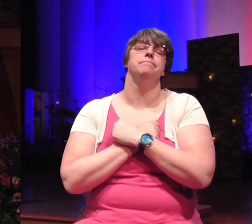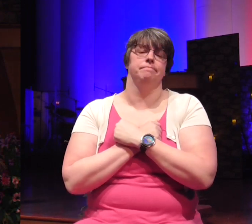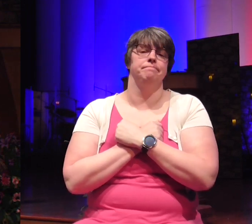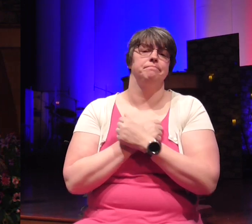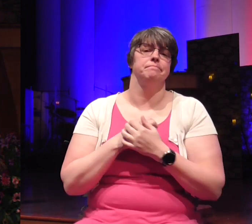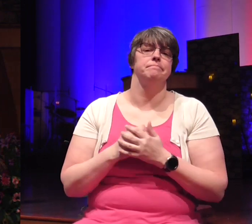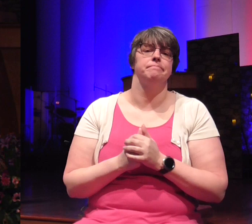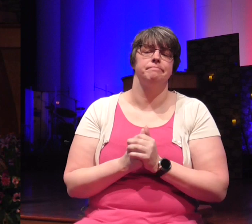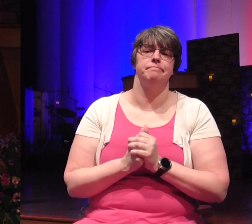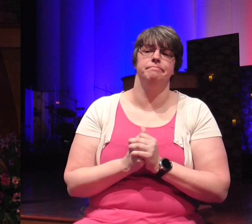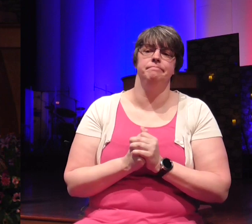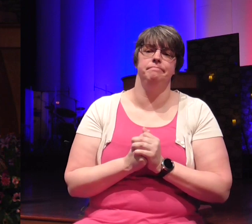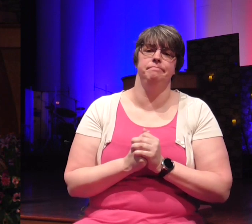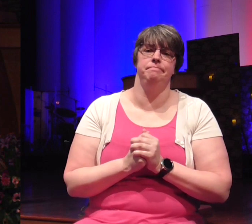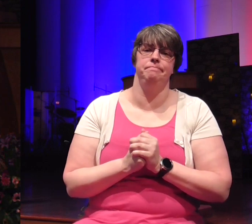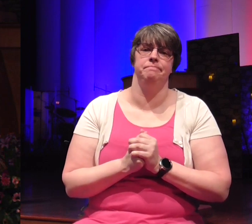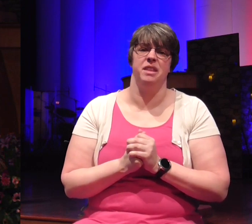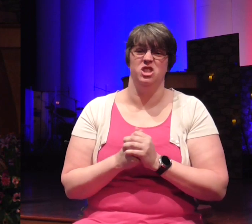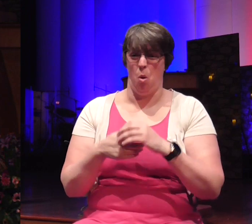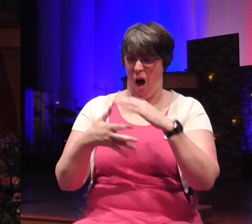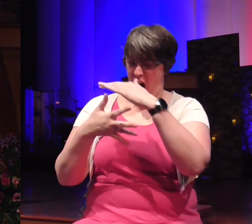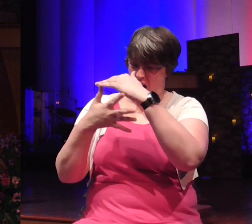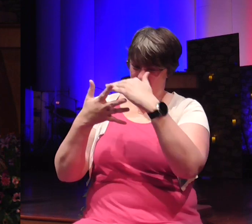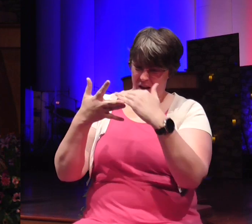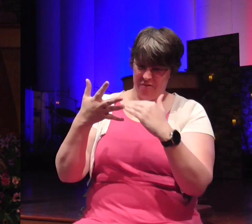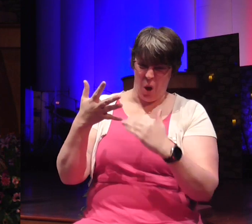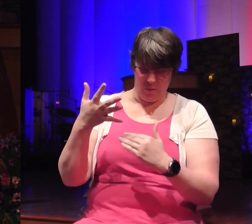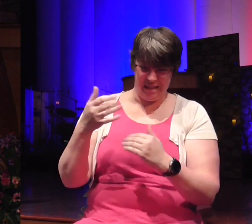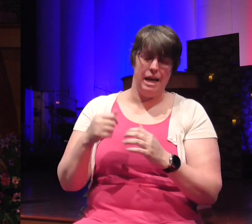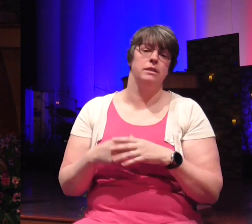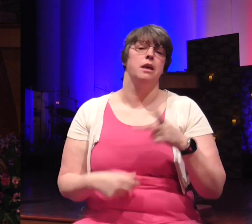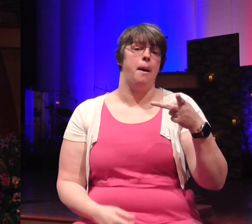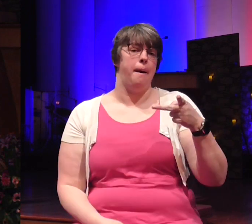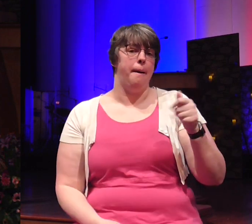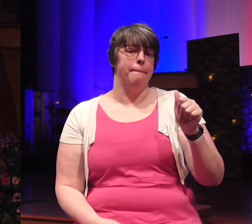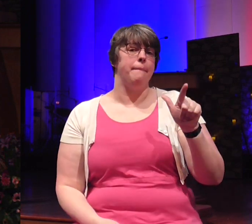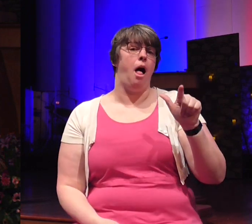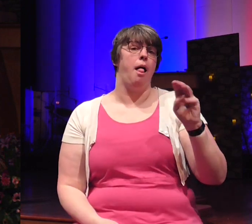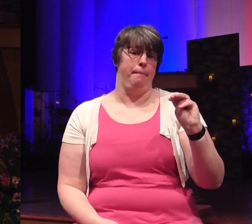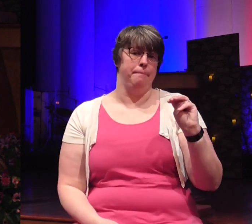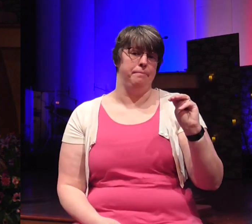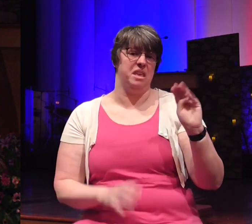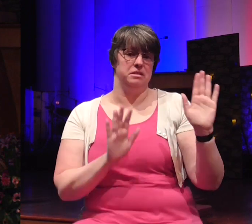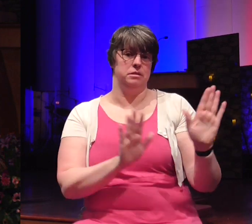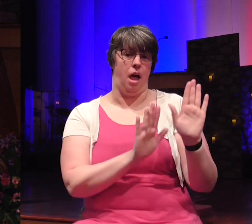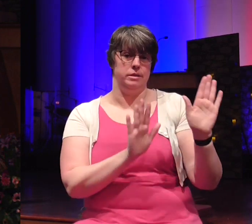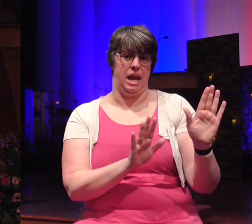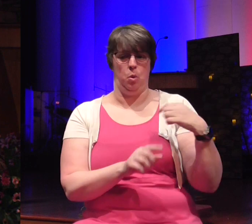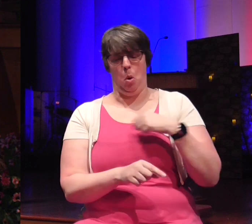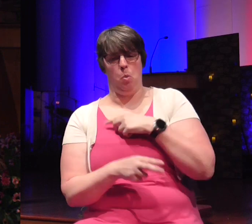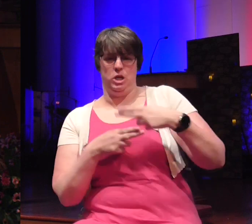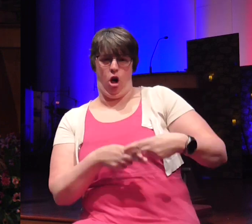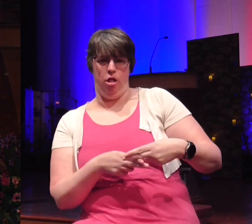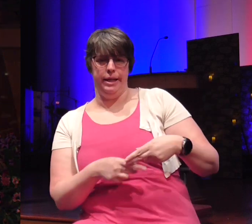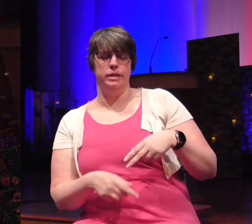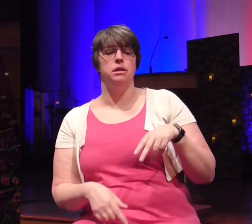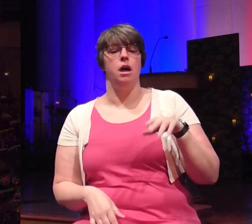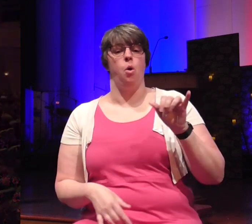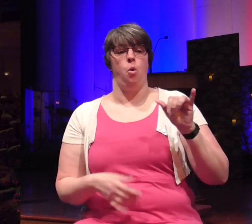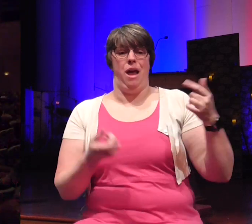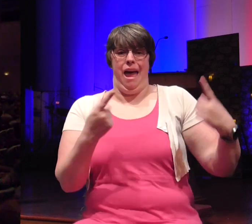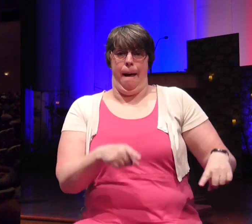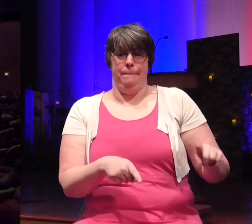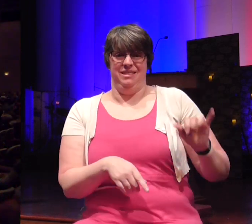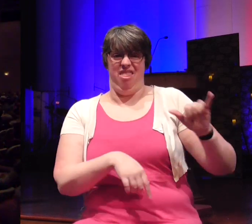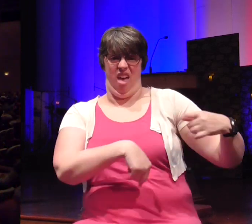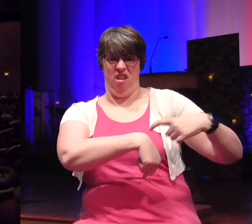So in that Palm Sunday scenario, what we have called Palm Sunday, what was happening then was that Jesus had